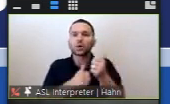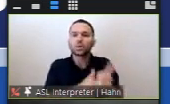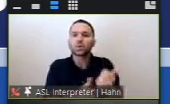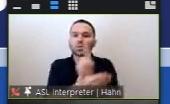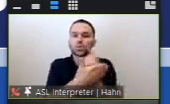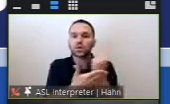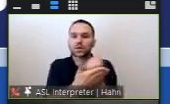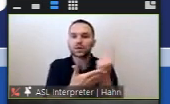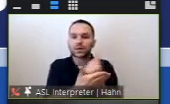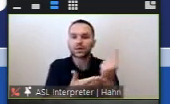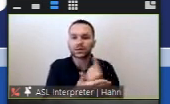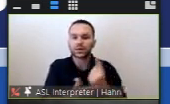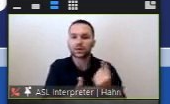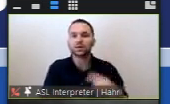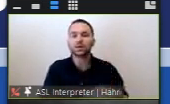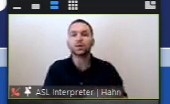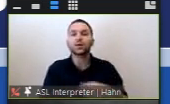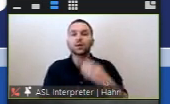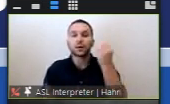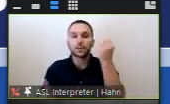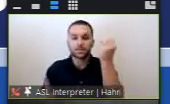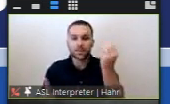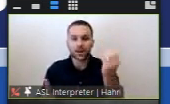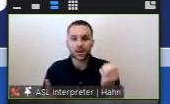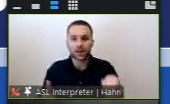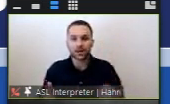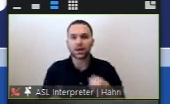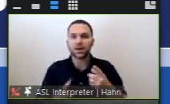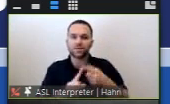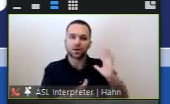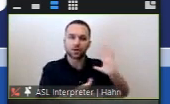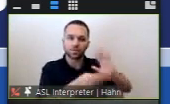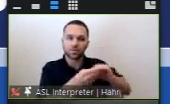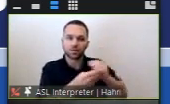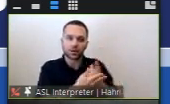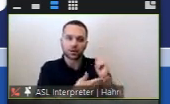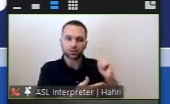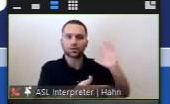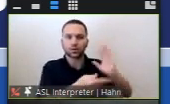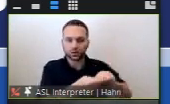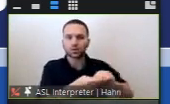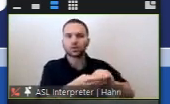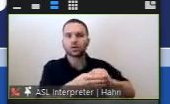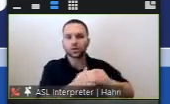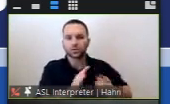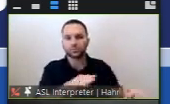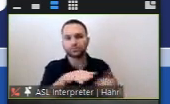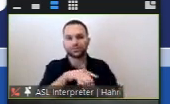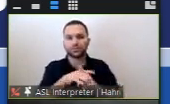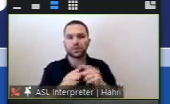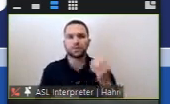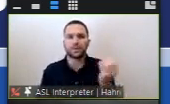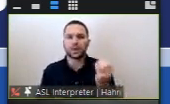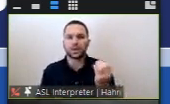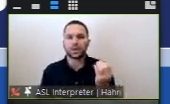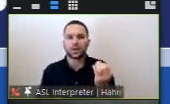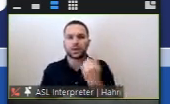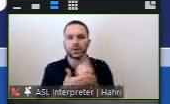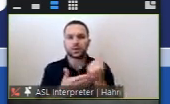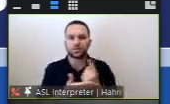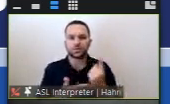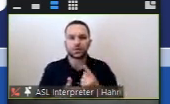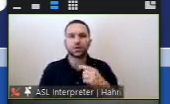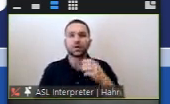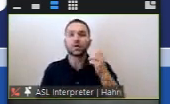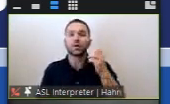each Monday is the next week worth of data. For this particular figure, which is showing you case data, the case data is going to be lagged by 1